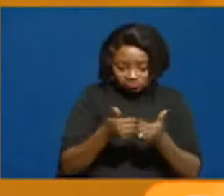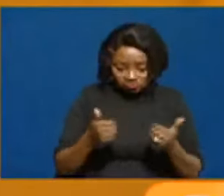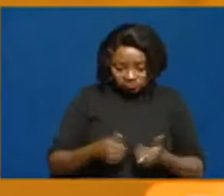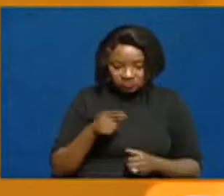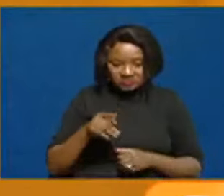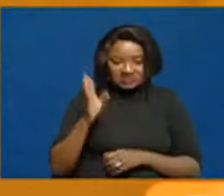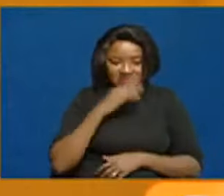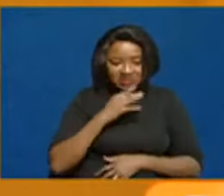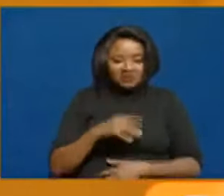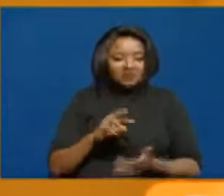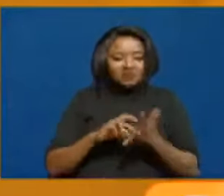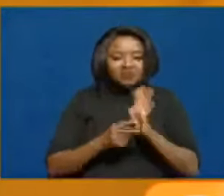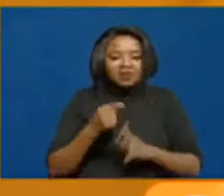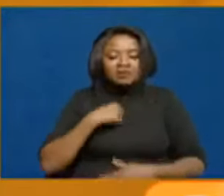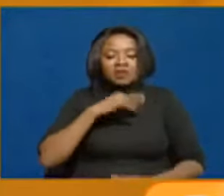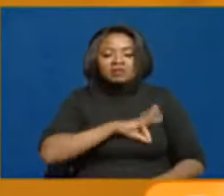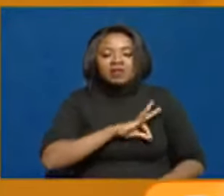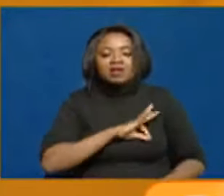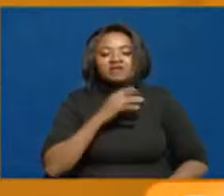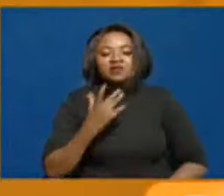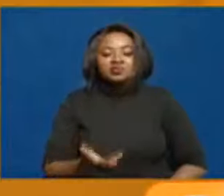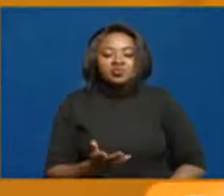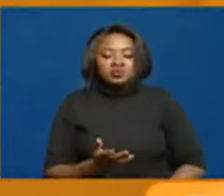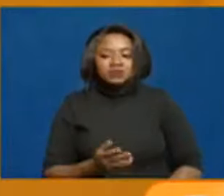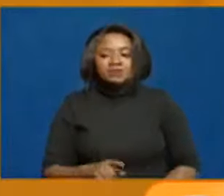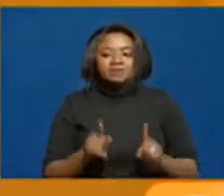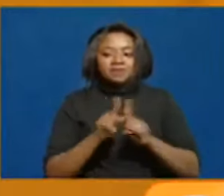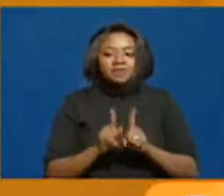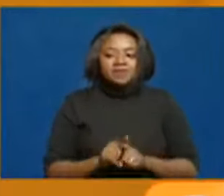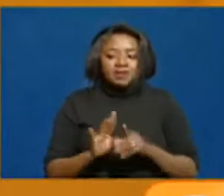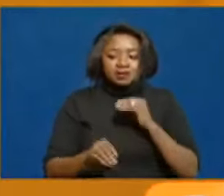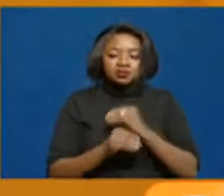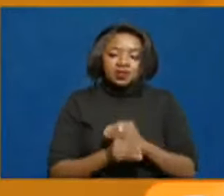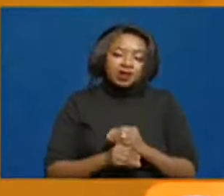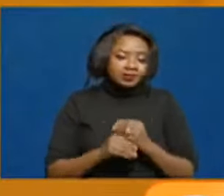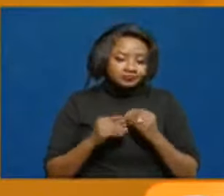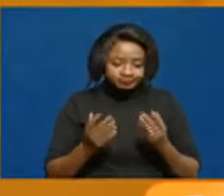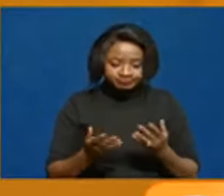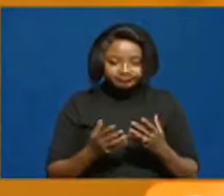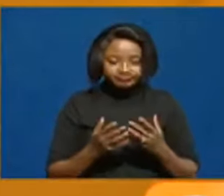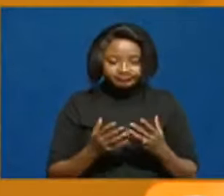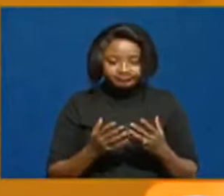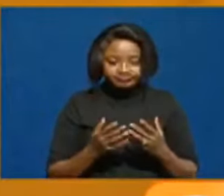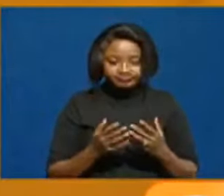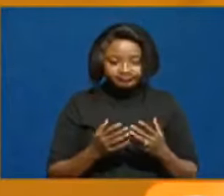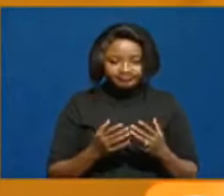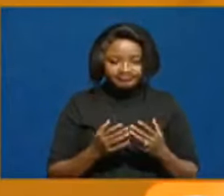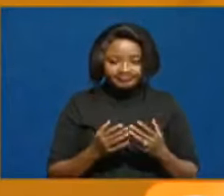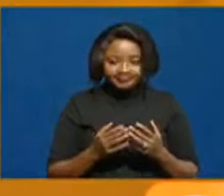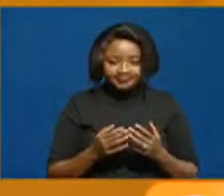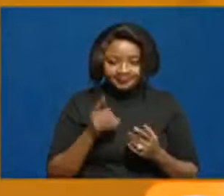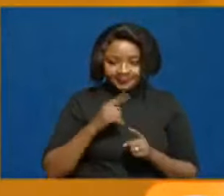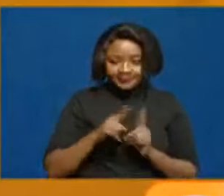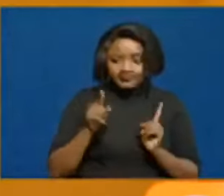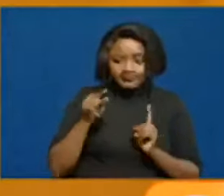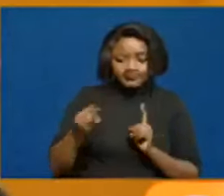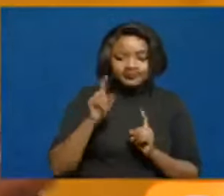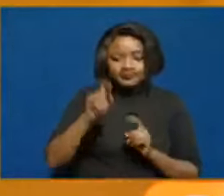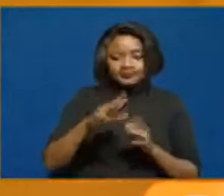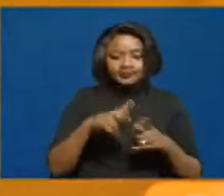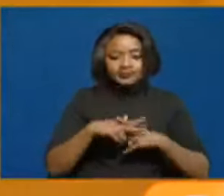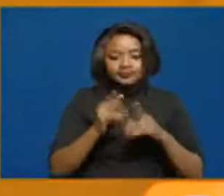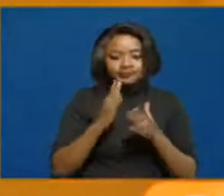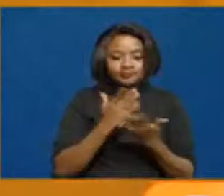the incentive for me doing that? Yeah. But also the reality that then the incentive has to start from somewhere else. What